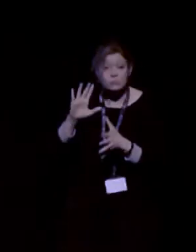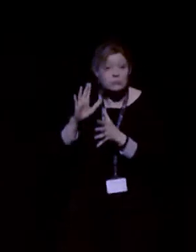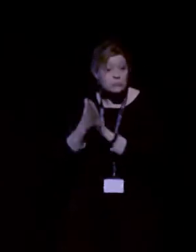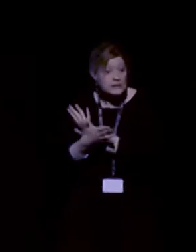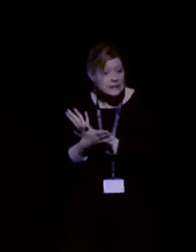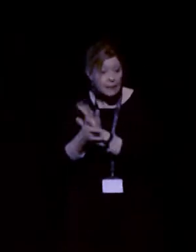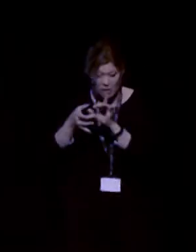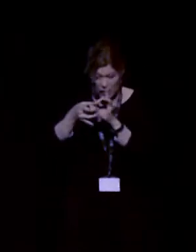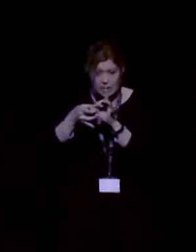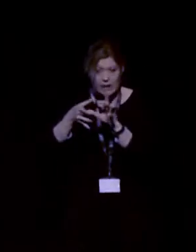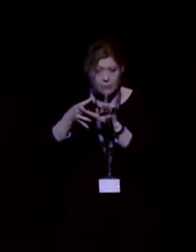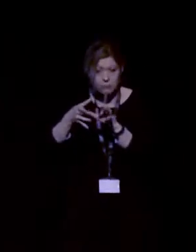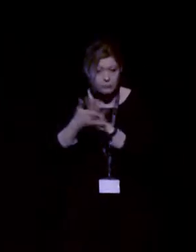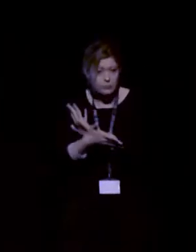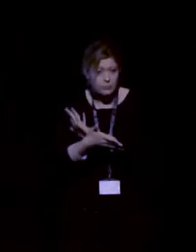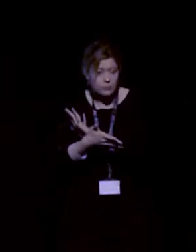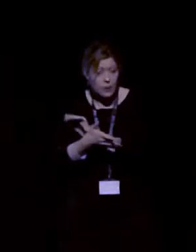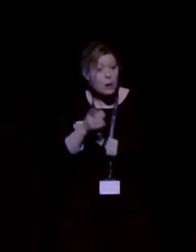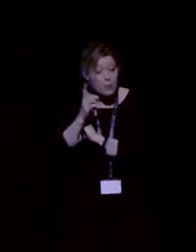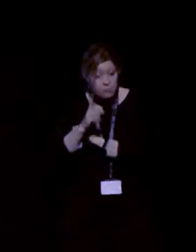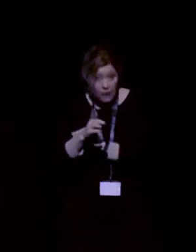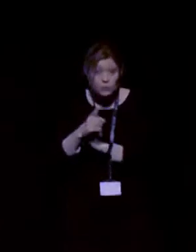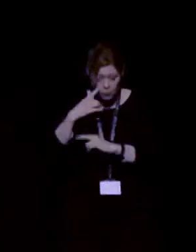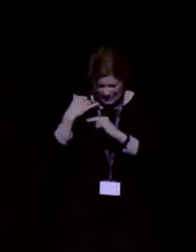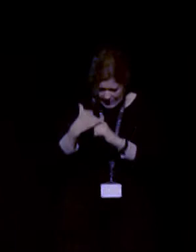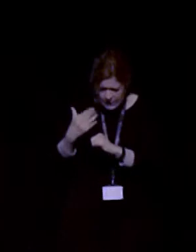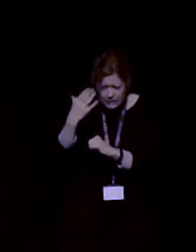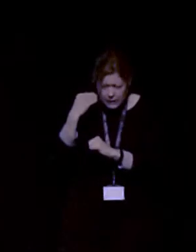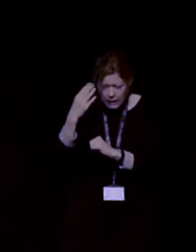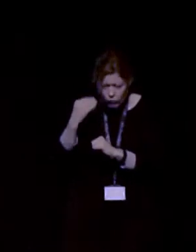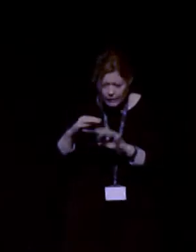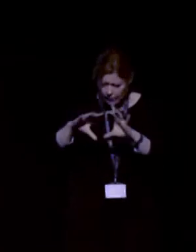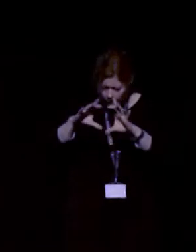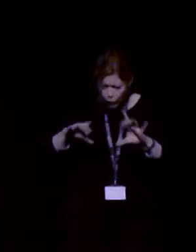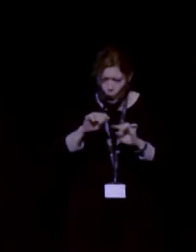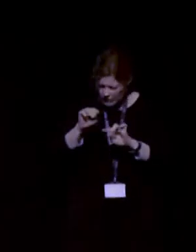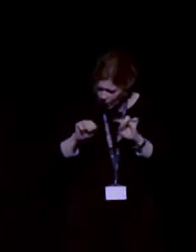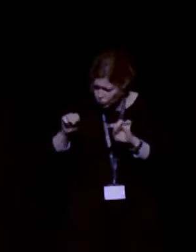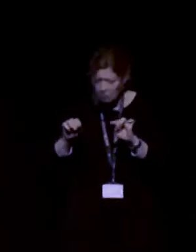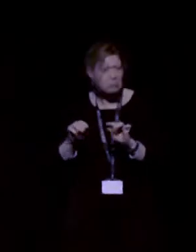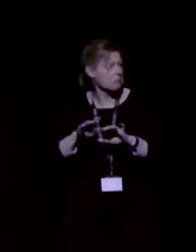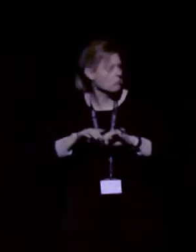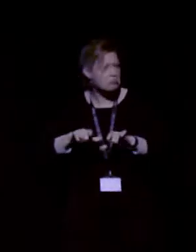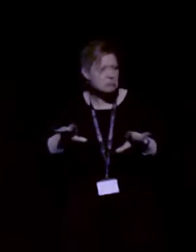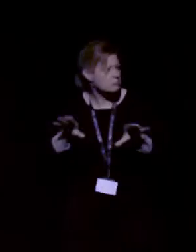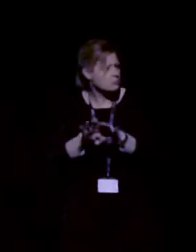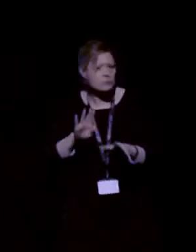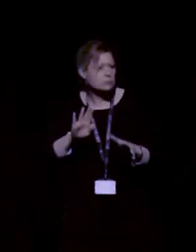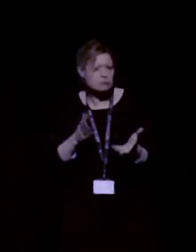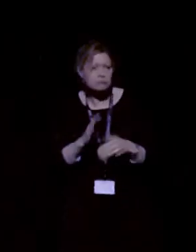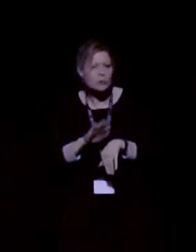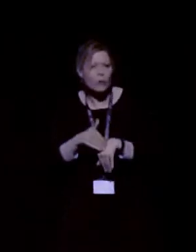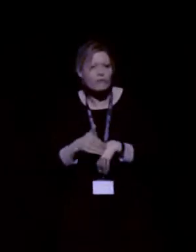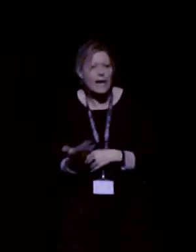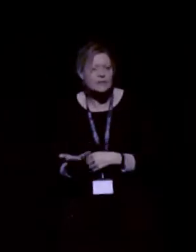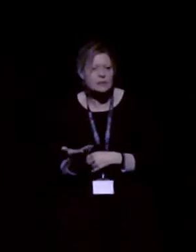these synapses, but it didn't affect the audiogram of the animals. They had a way of assessing the audiogram of the animals too. So you can